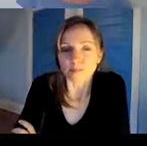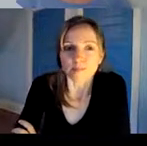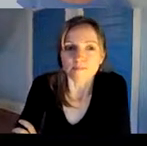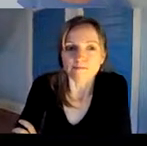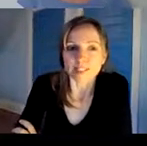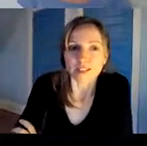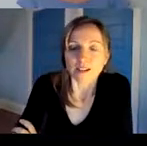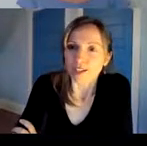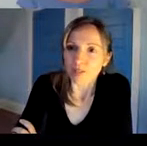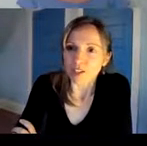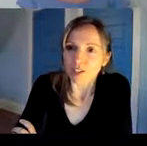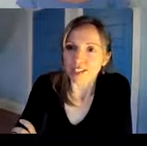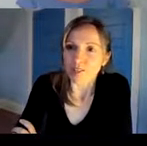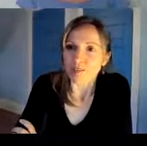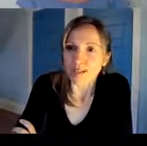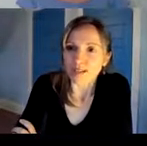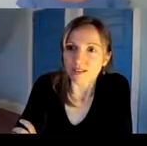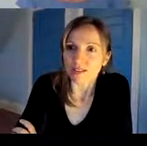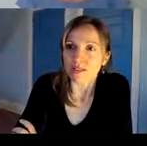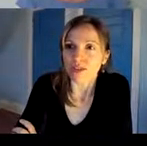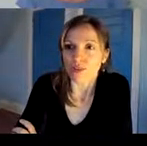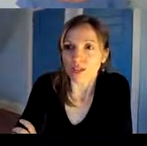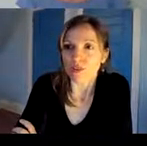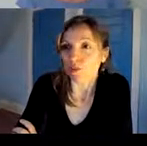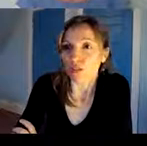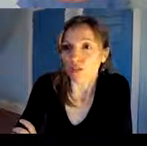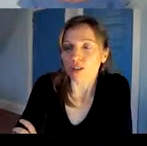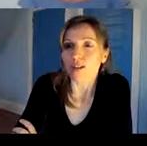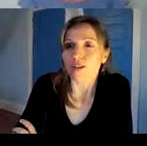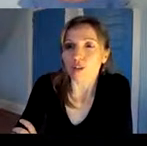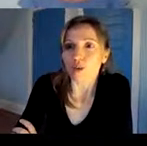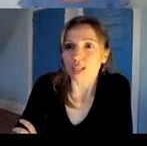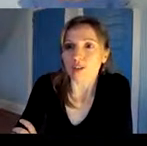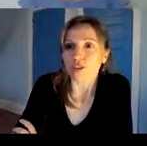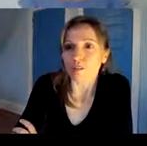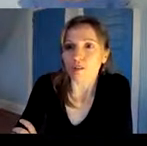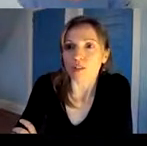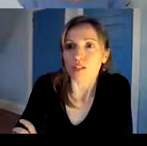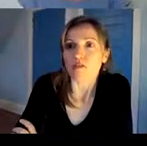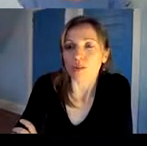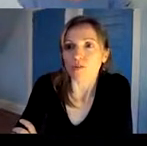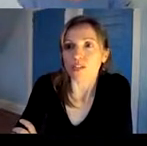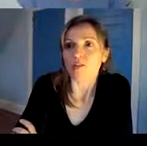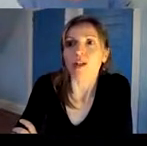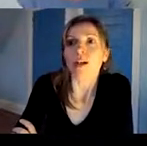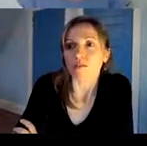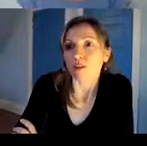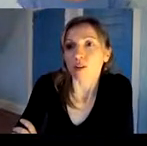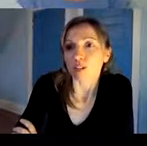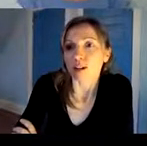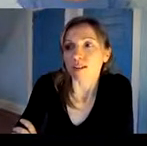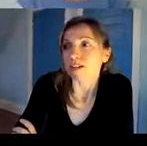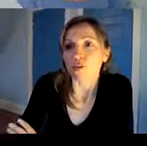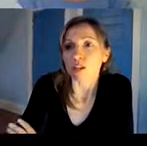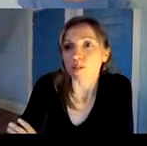fall. Garlic mustard keeps its basal leaves green through the winter, so it can start producing food for itself very